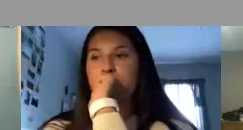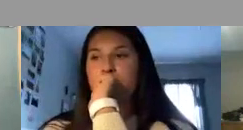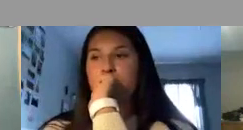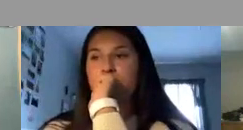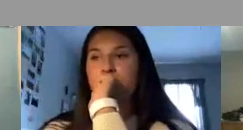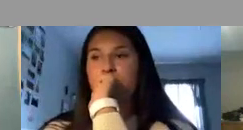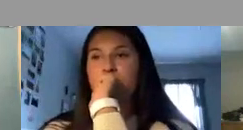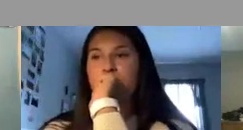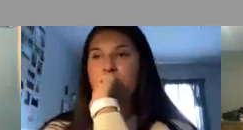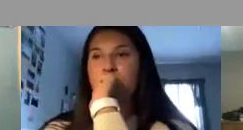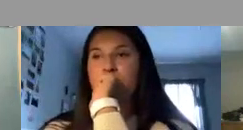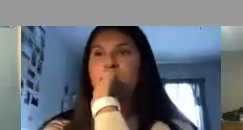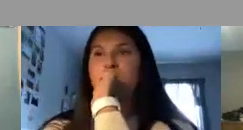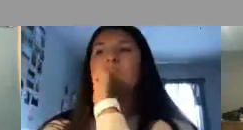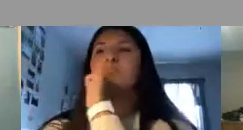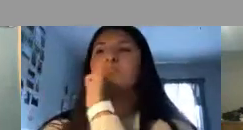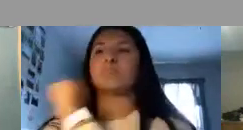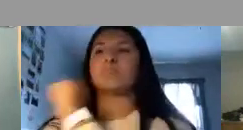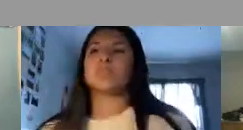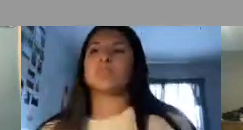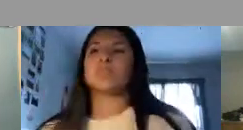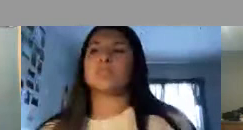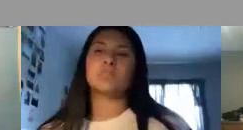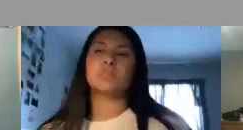you want to add anything to that?